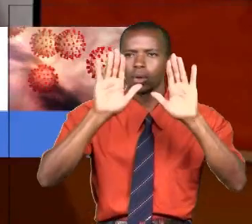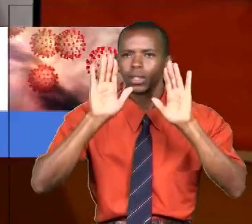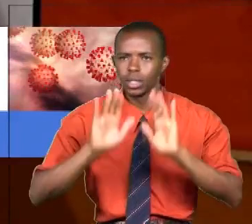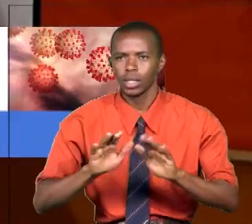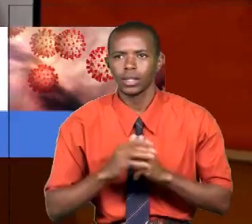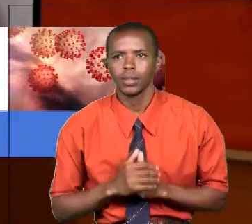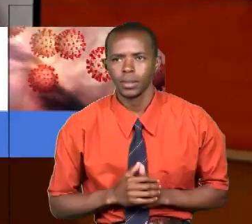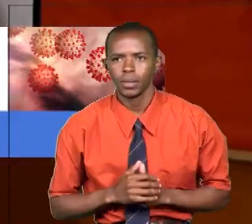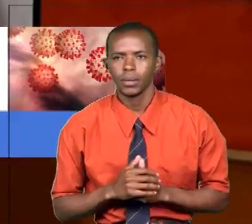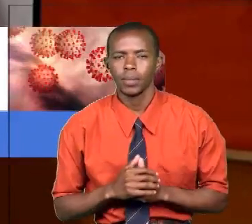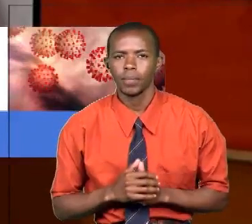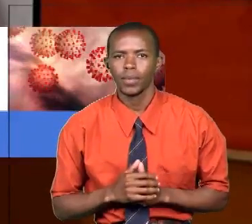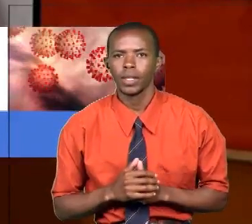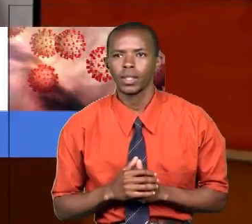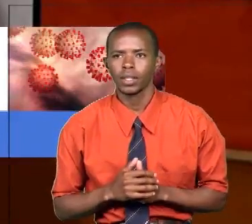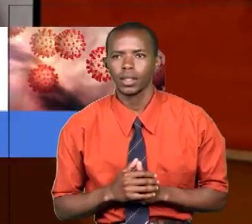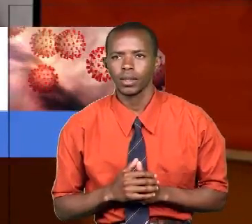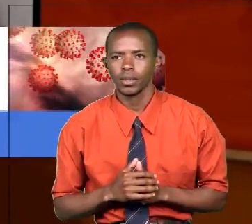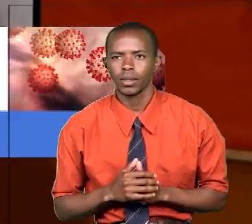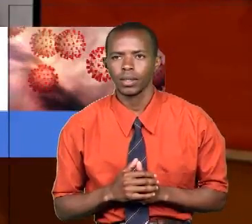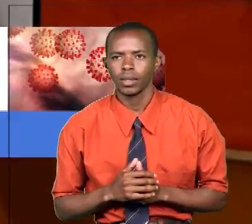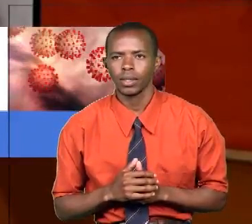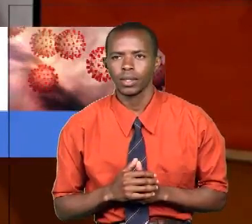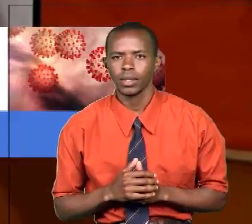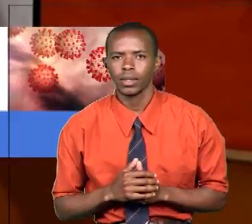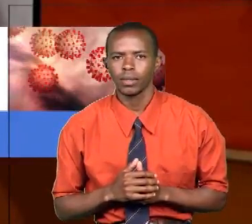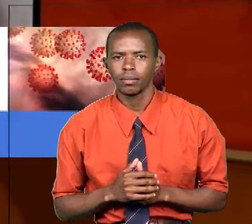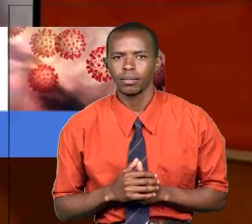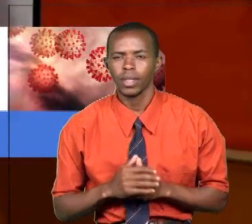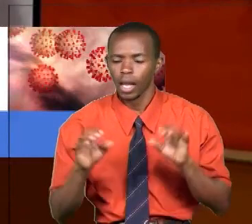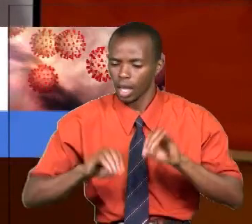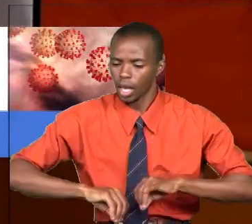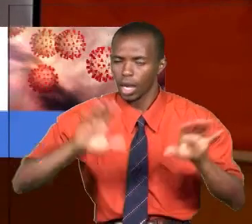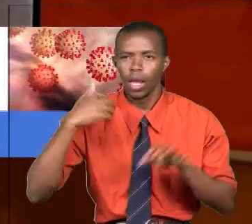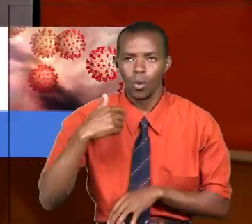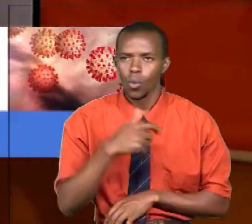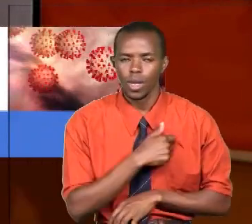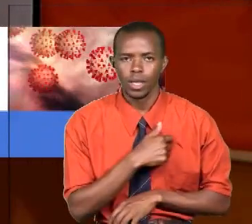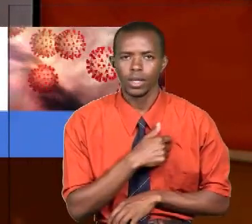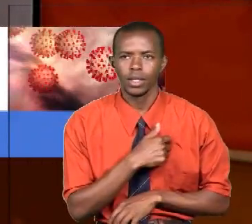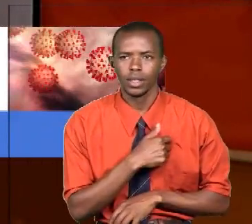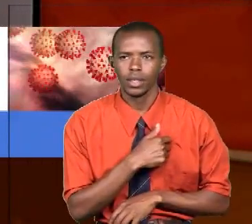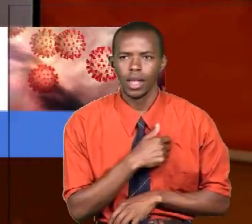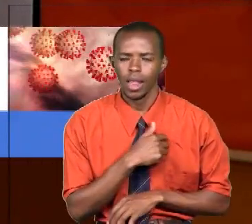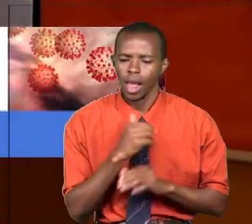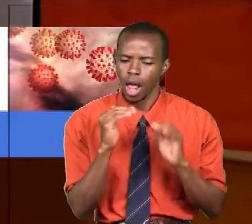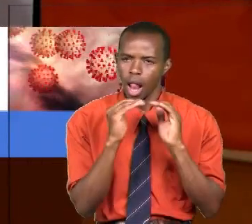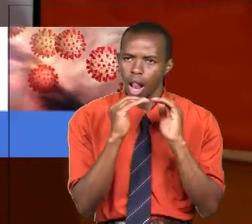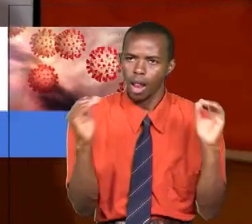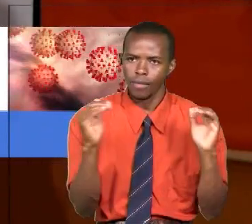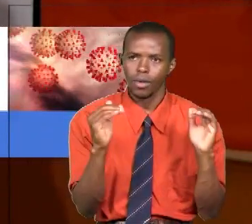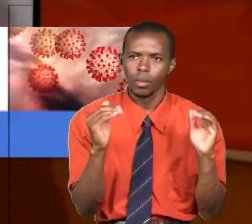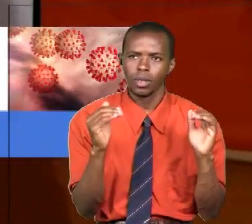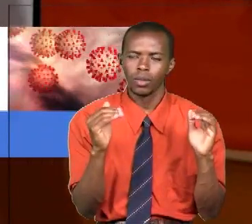is increasingly clear, though it's not formalized, and we are not at this stage formalizing it in the state